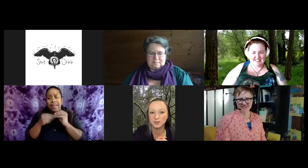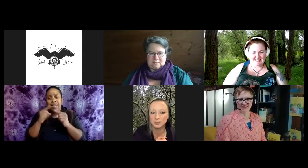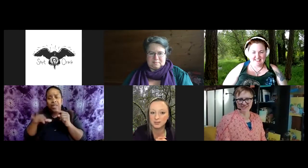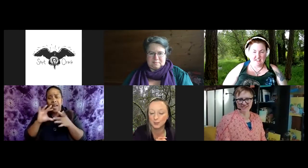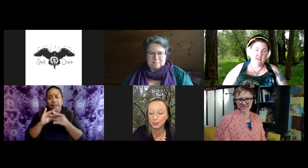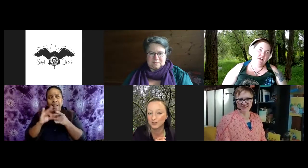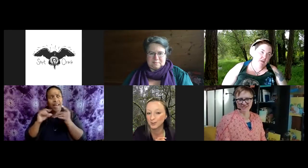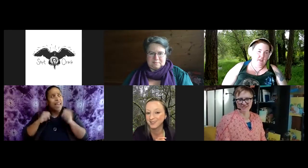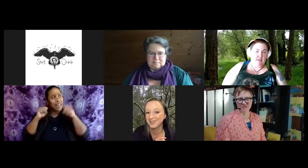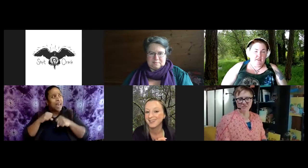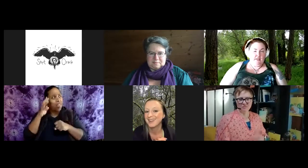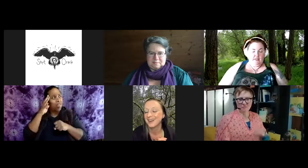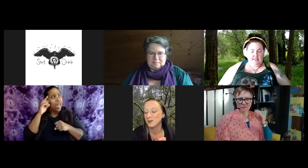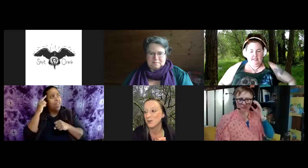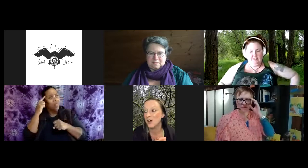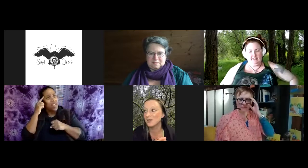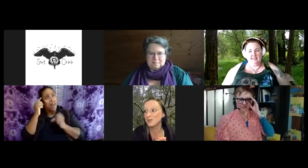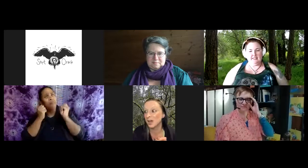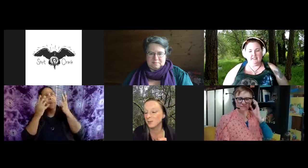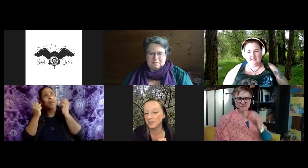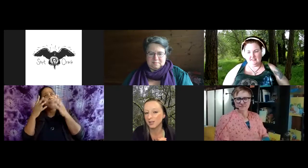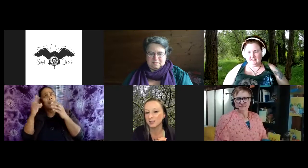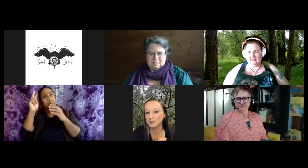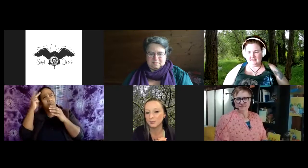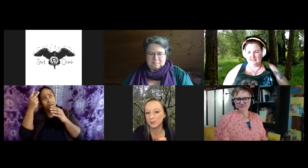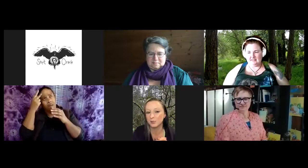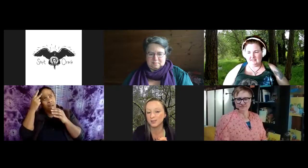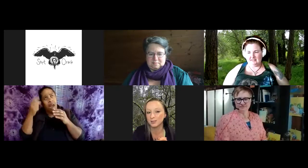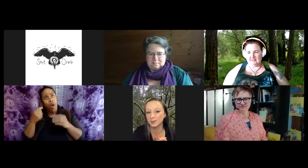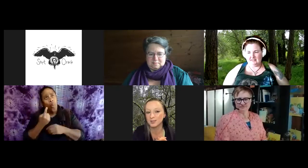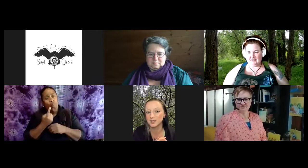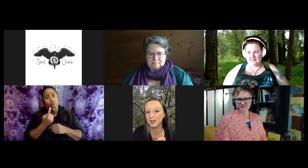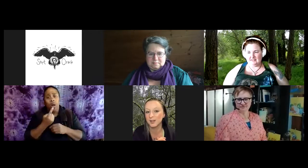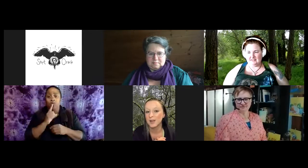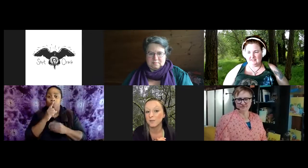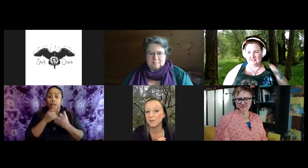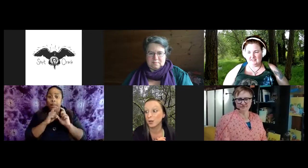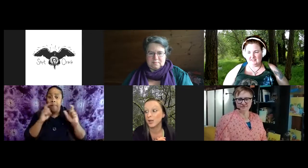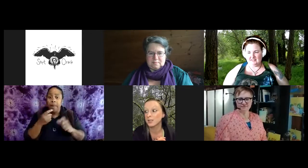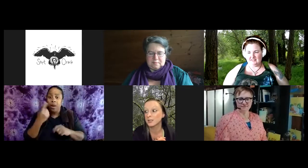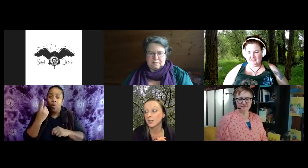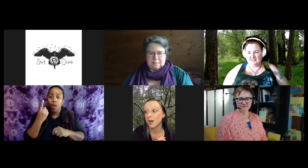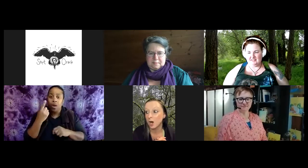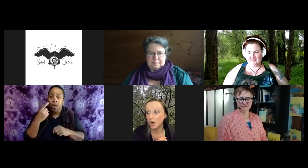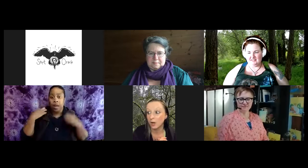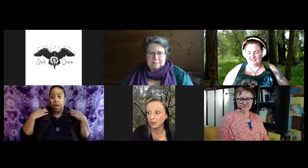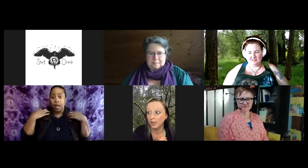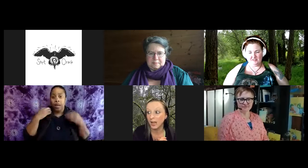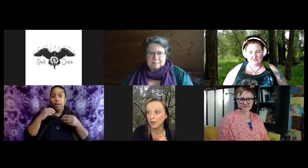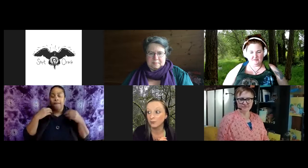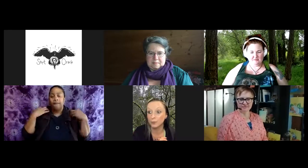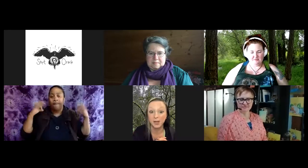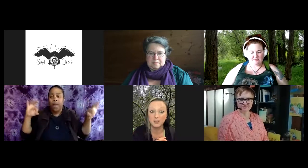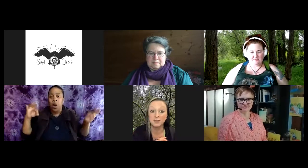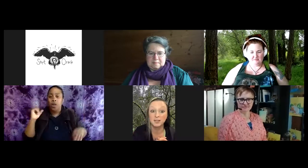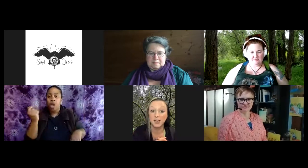many misconceptions, but one of them I think that's really big too is that fairies all